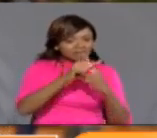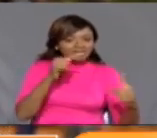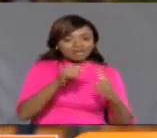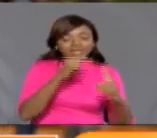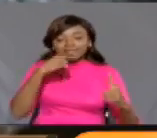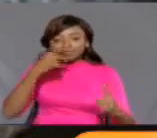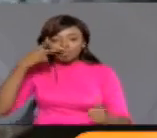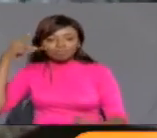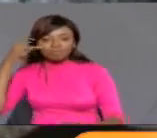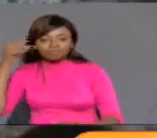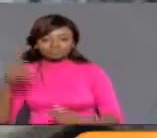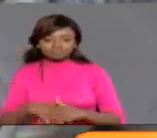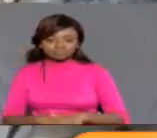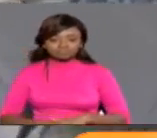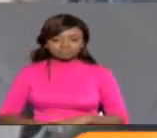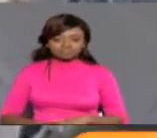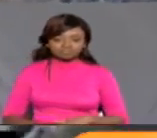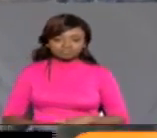Shabab.